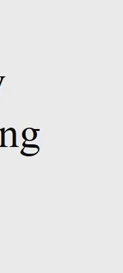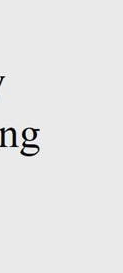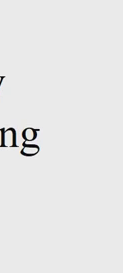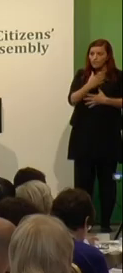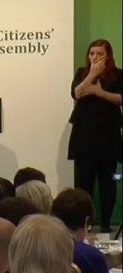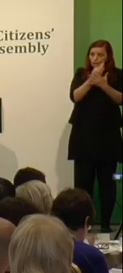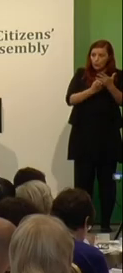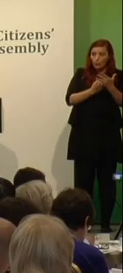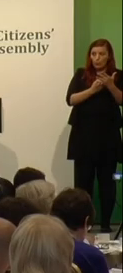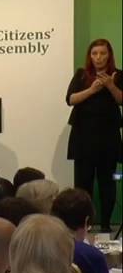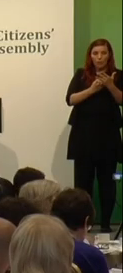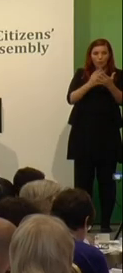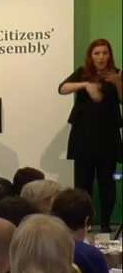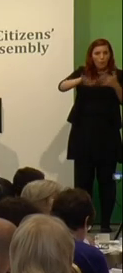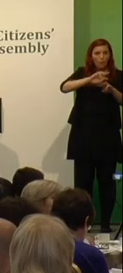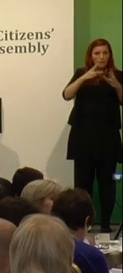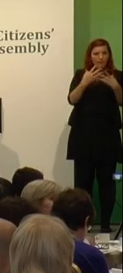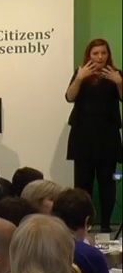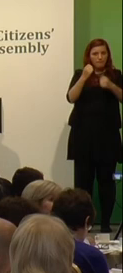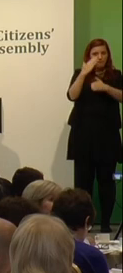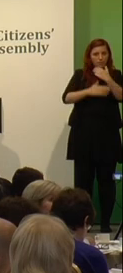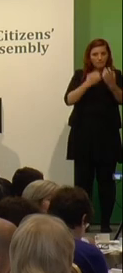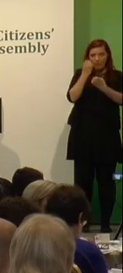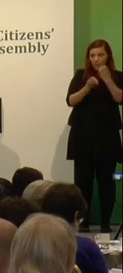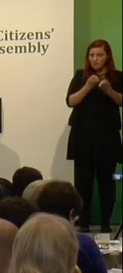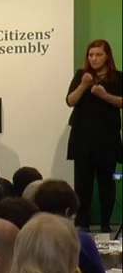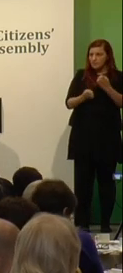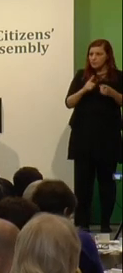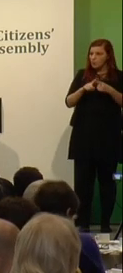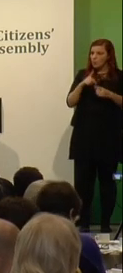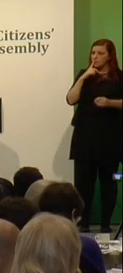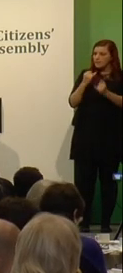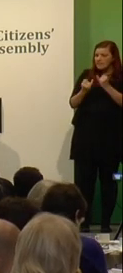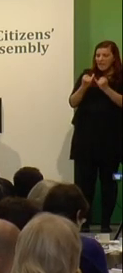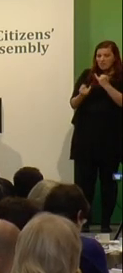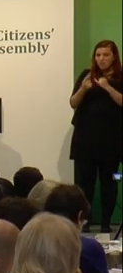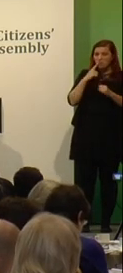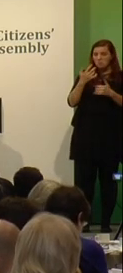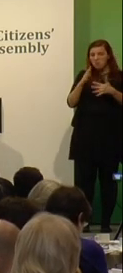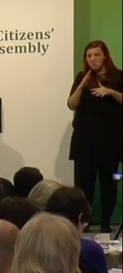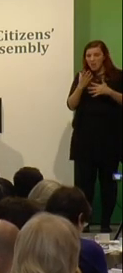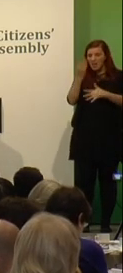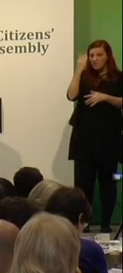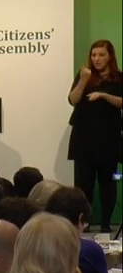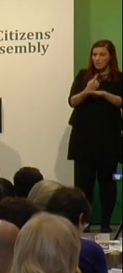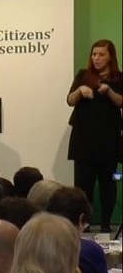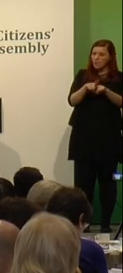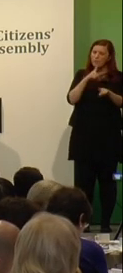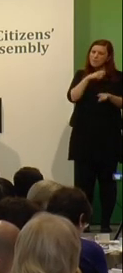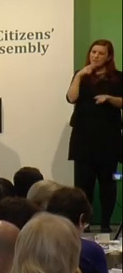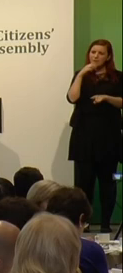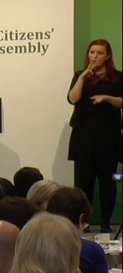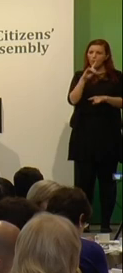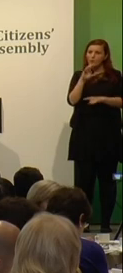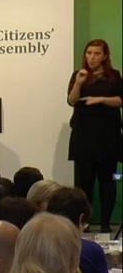world have been evaluated. Details of possible lessons. But I have to say, I think the WHO are